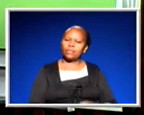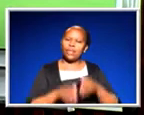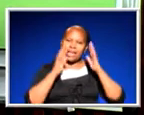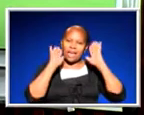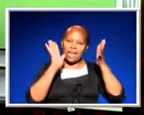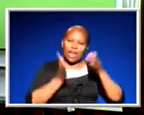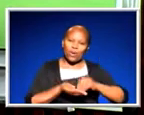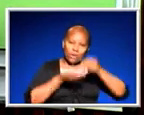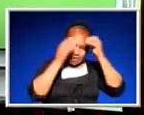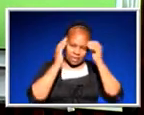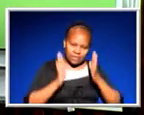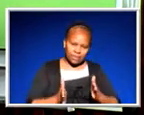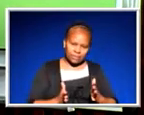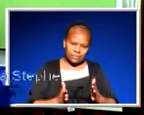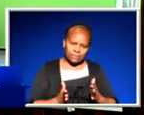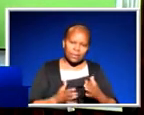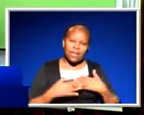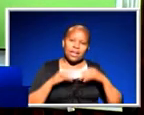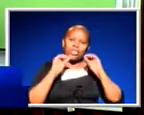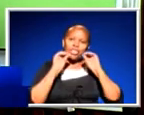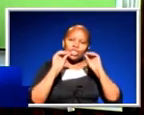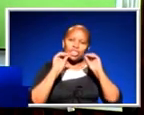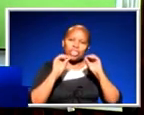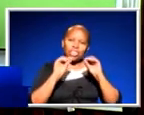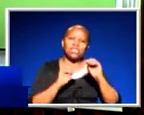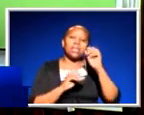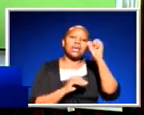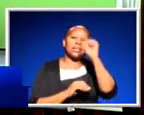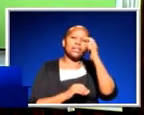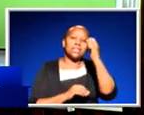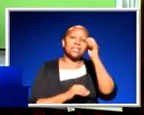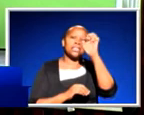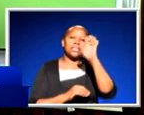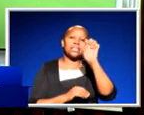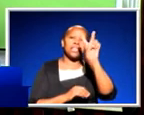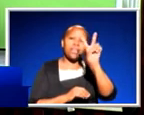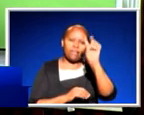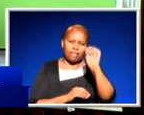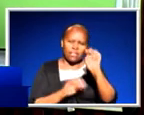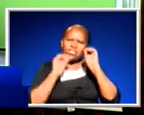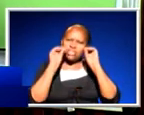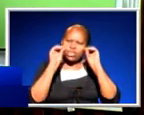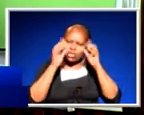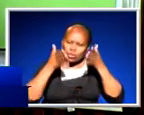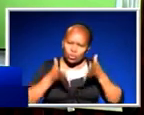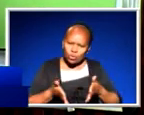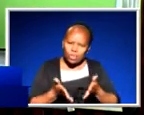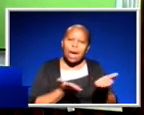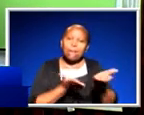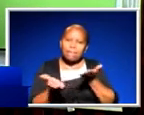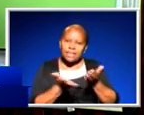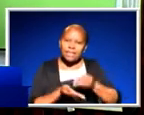Hello students, I am Teacher Kiambo Steven presenting to you a